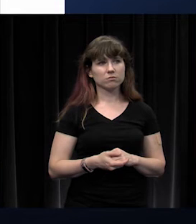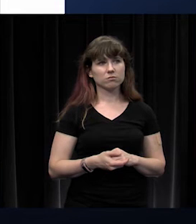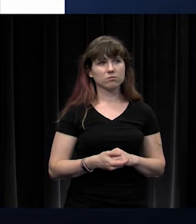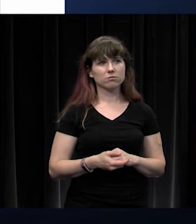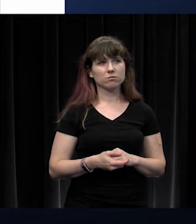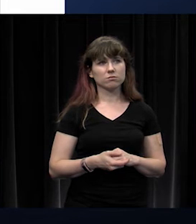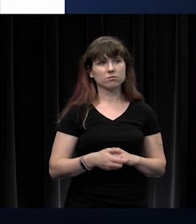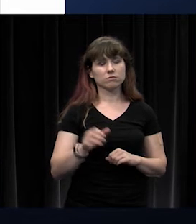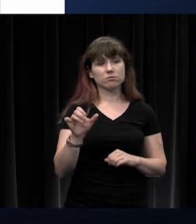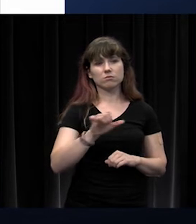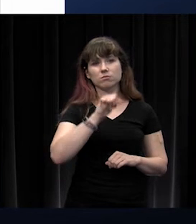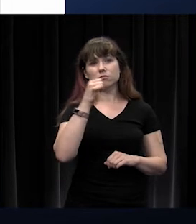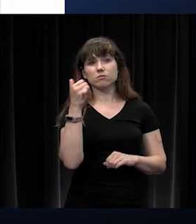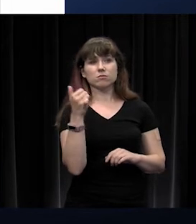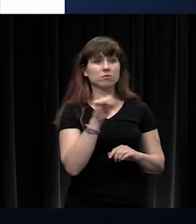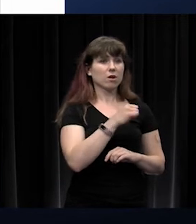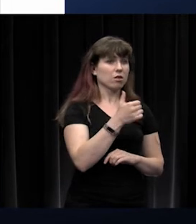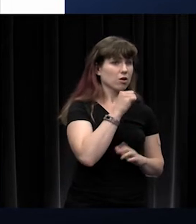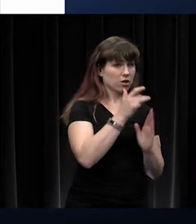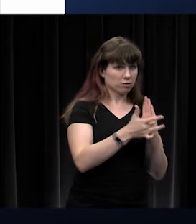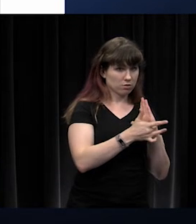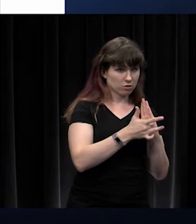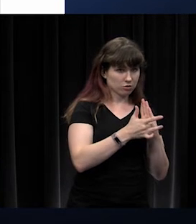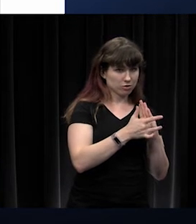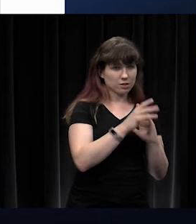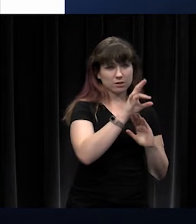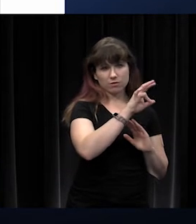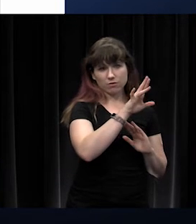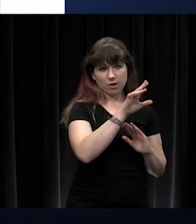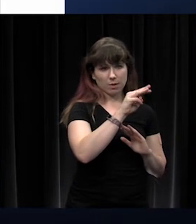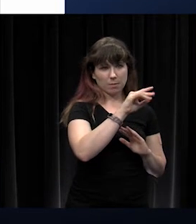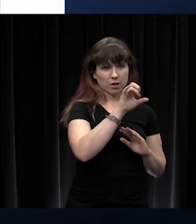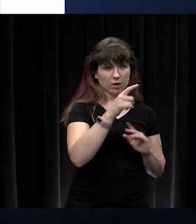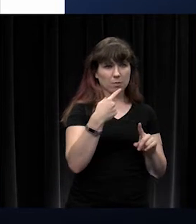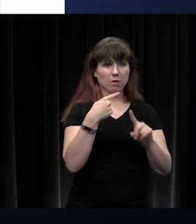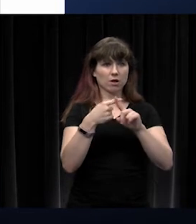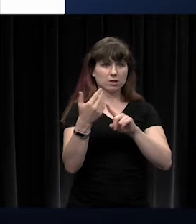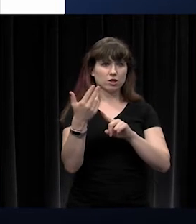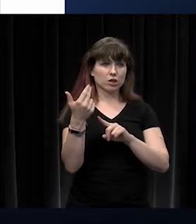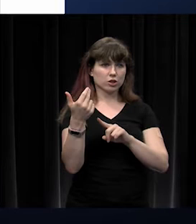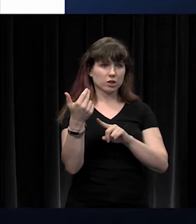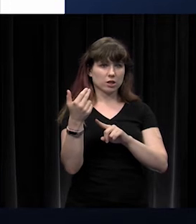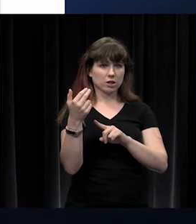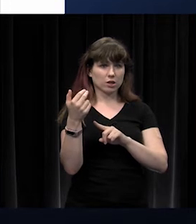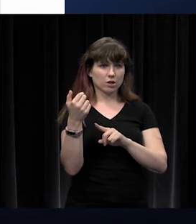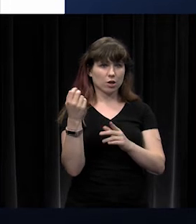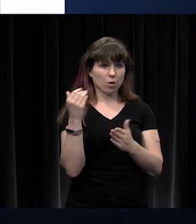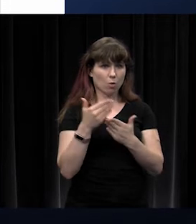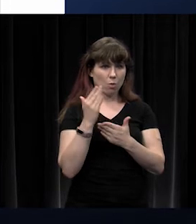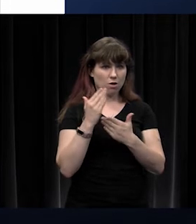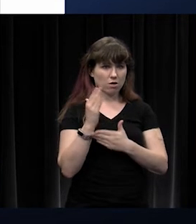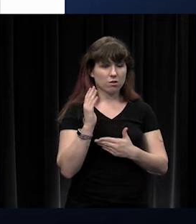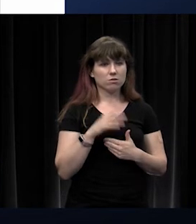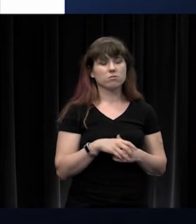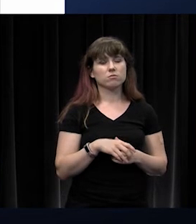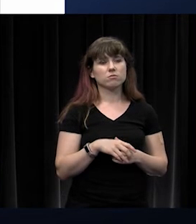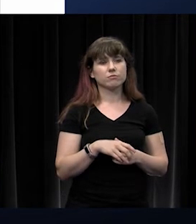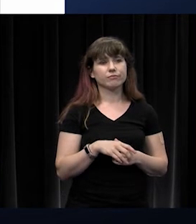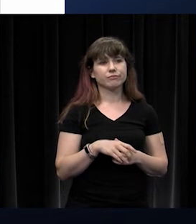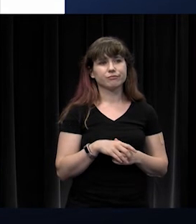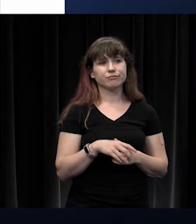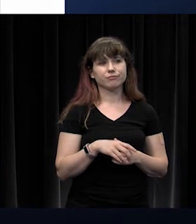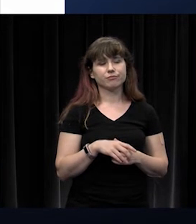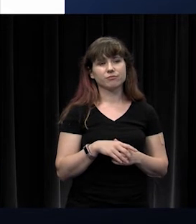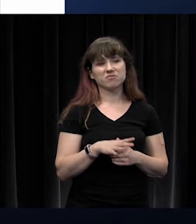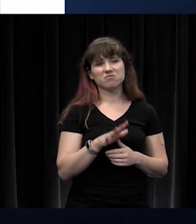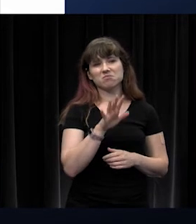The non-technology bond issue, or the component of the $75 million plus the 13 authority, 20-year bond issue like we've done in previous years. The